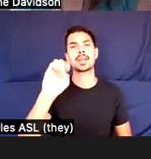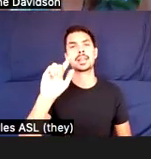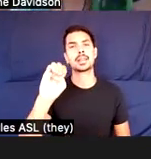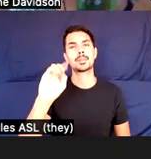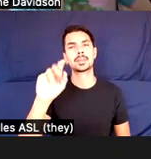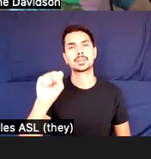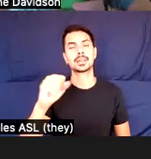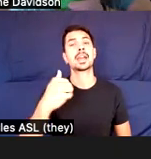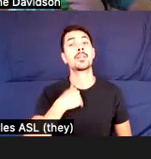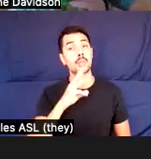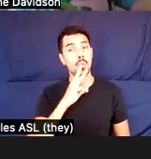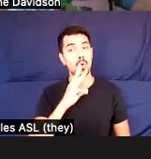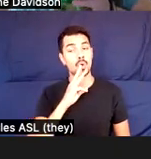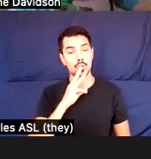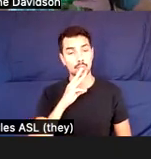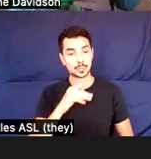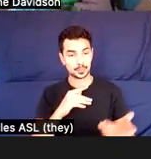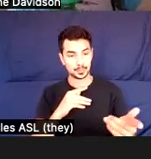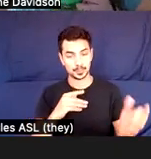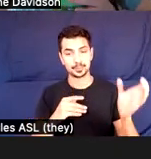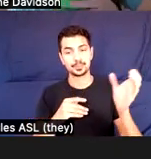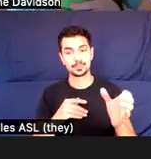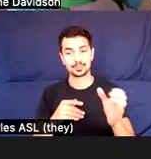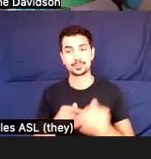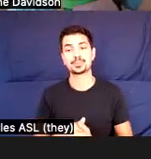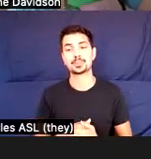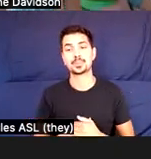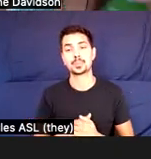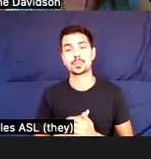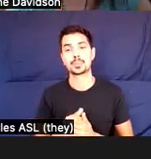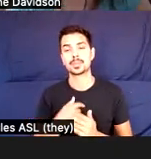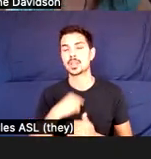you. I should take a drink too.